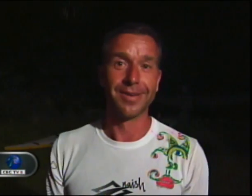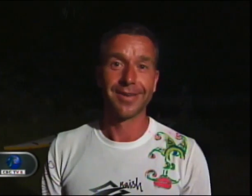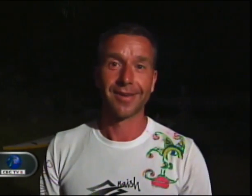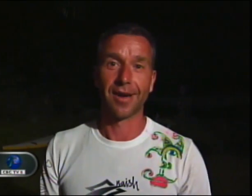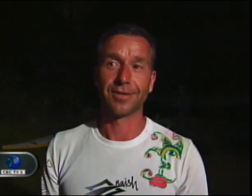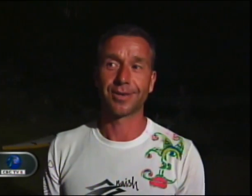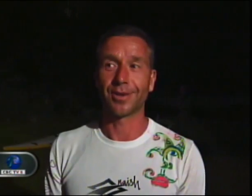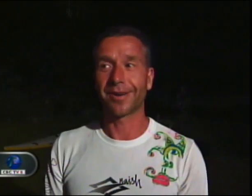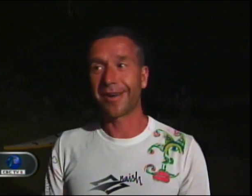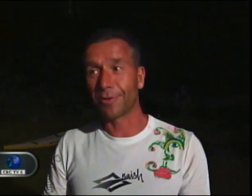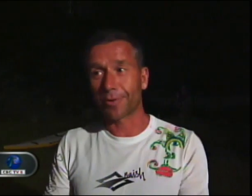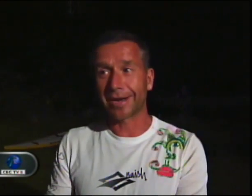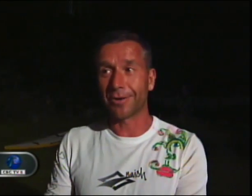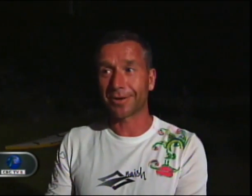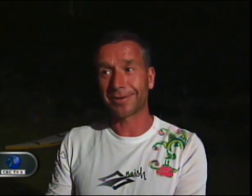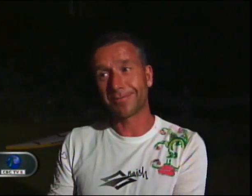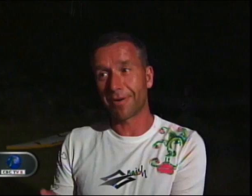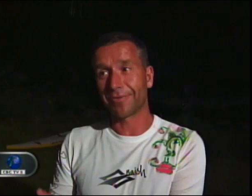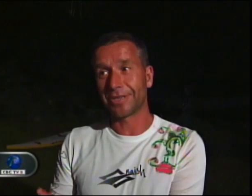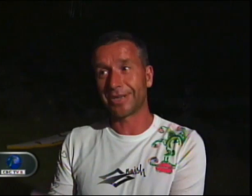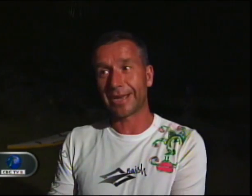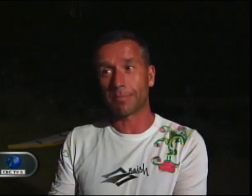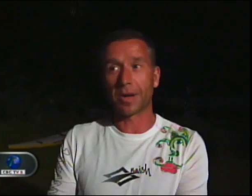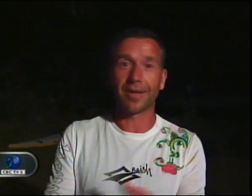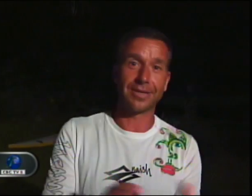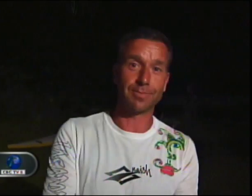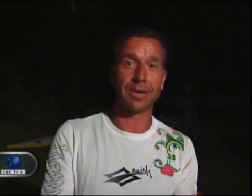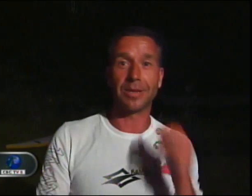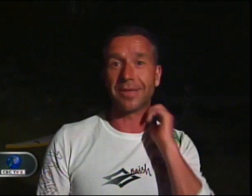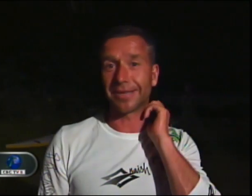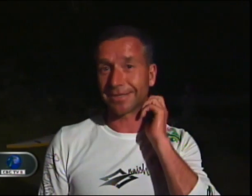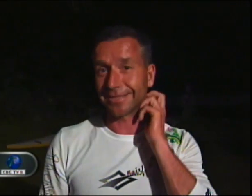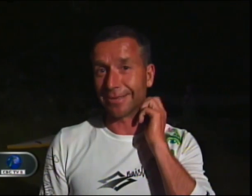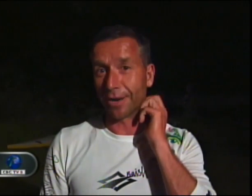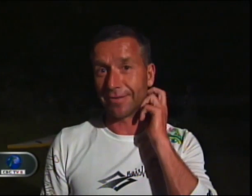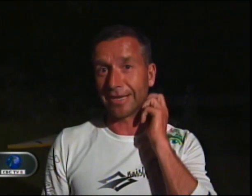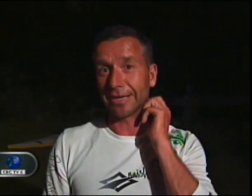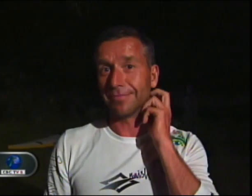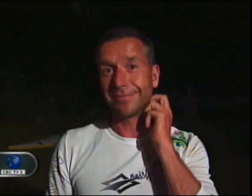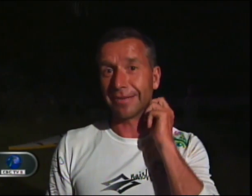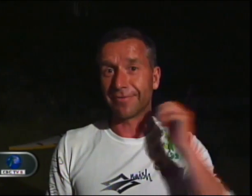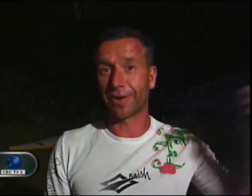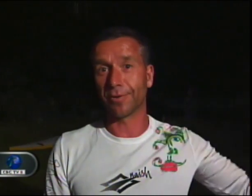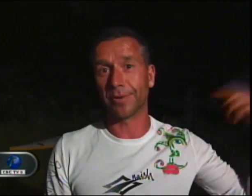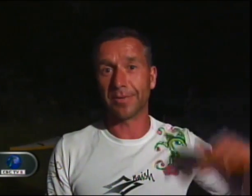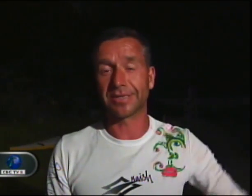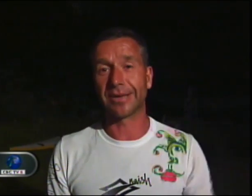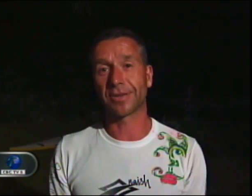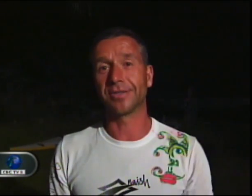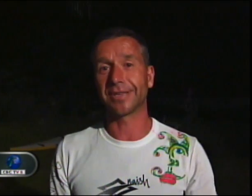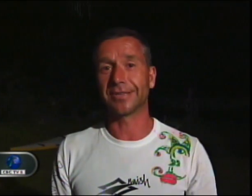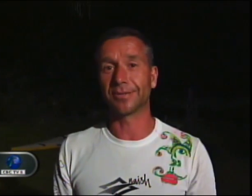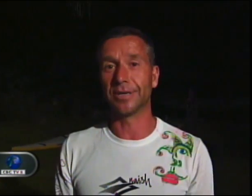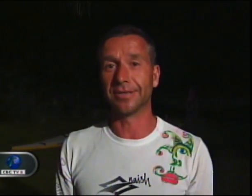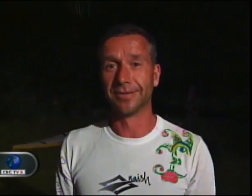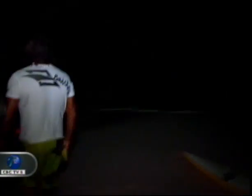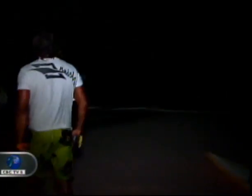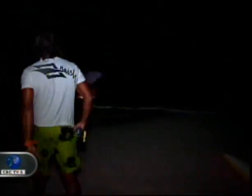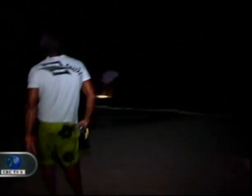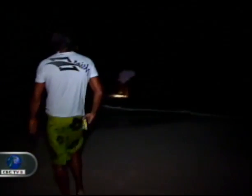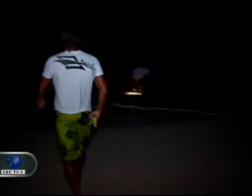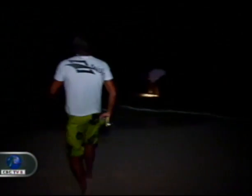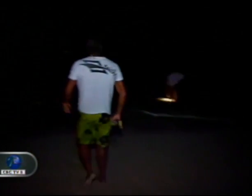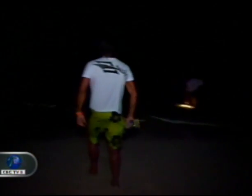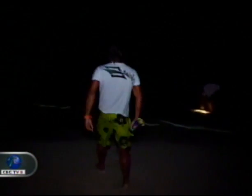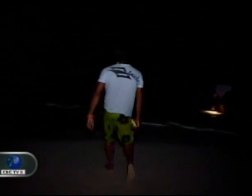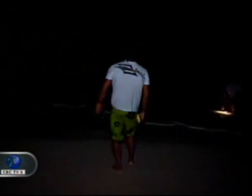Awesome. So kind of regretting not finishing, but there's a bit of me that thinks I did the right thing and didn't fight all the way up the south coast against the wind.